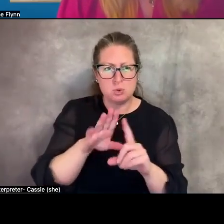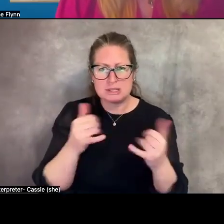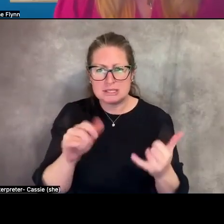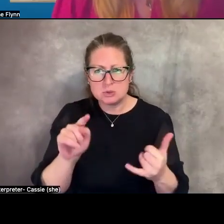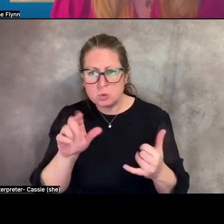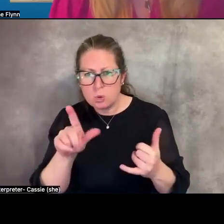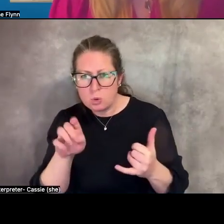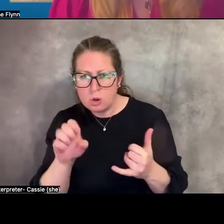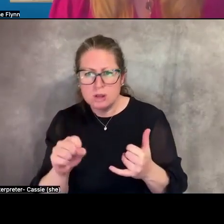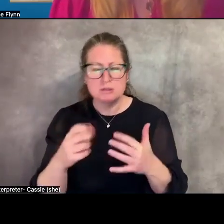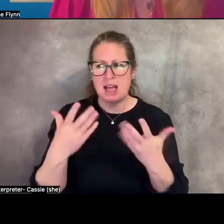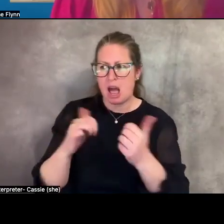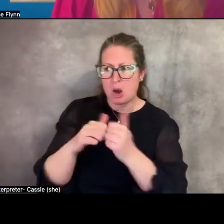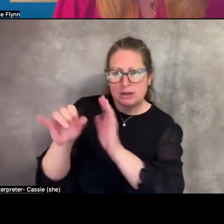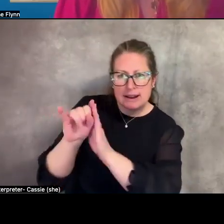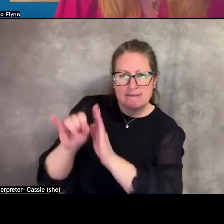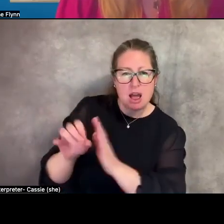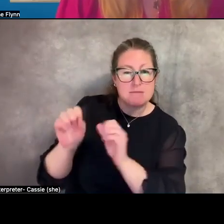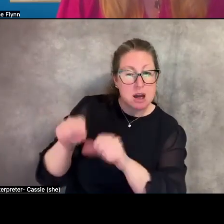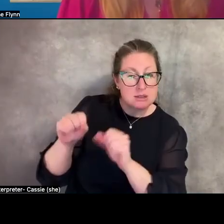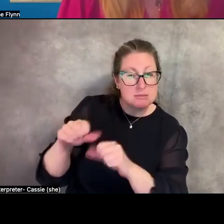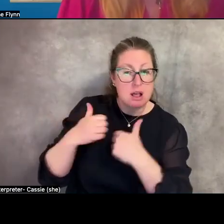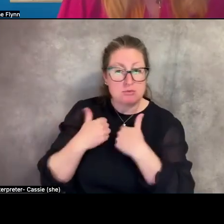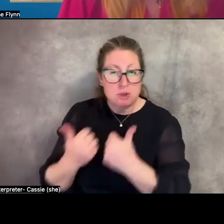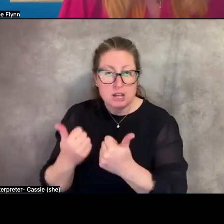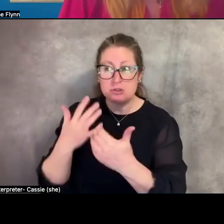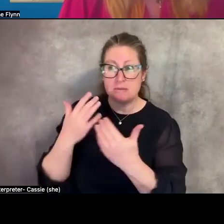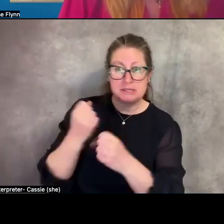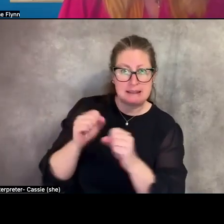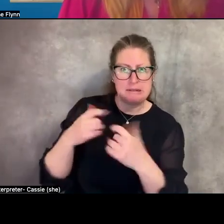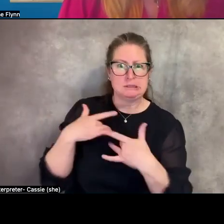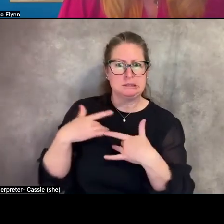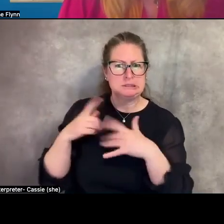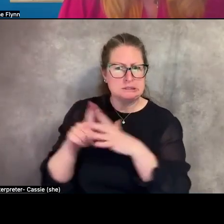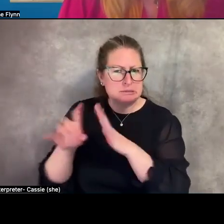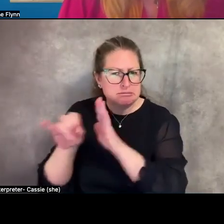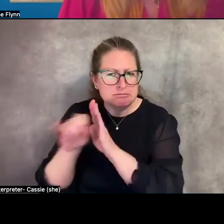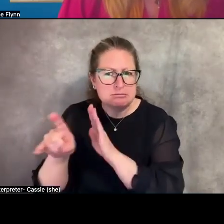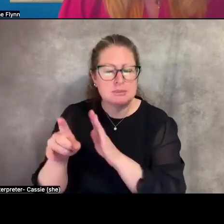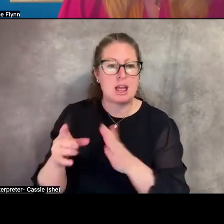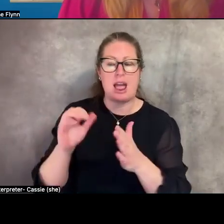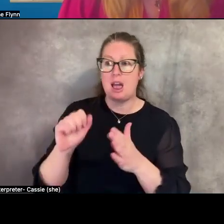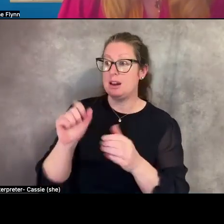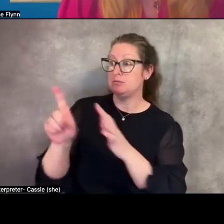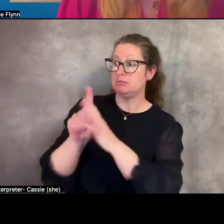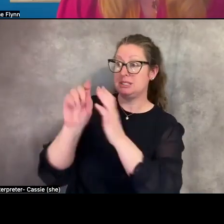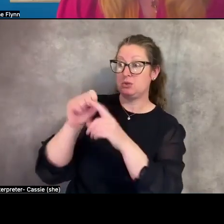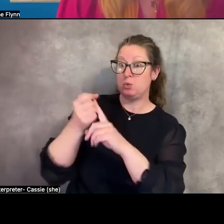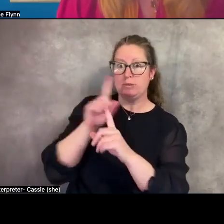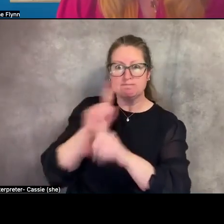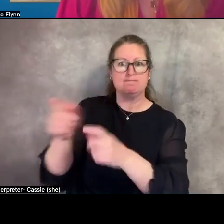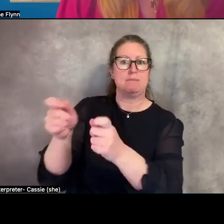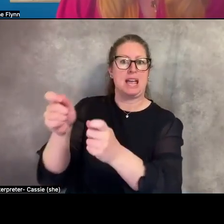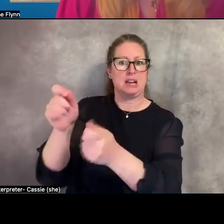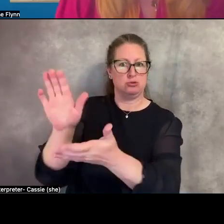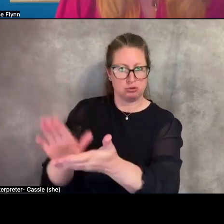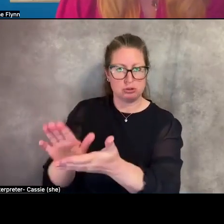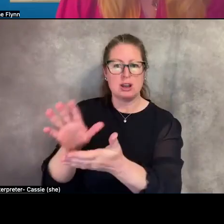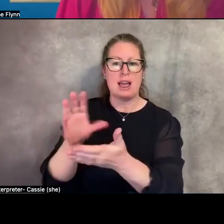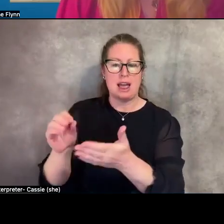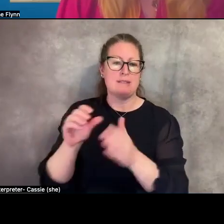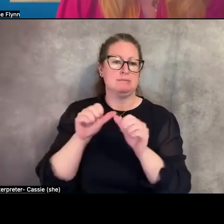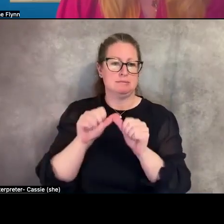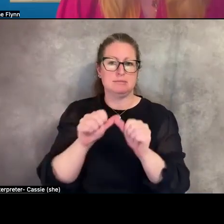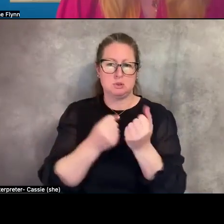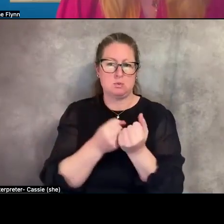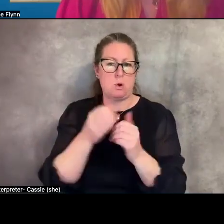identify indicators of aggression or safety concerns, manage situations promptly, and ensure ongoing support.